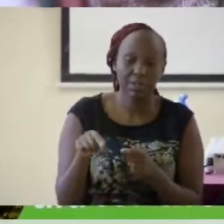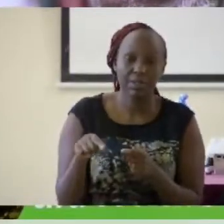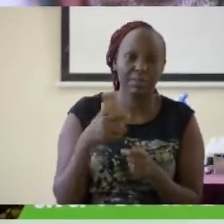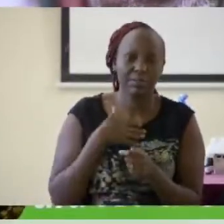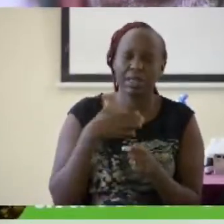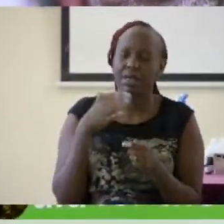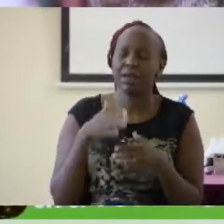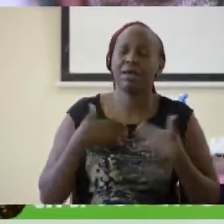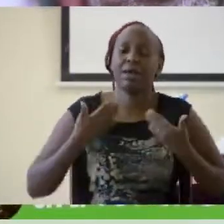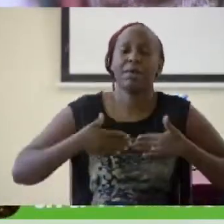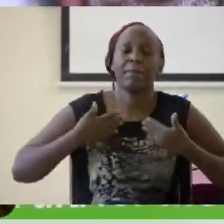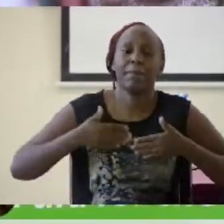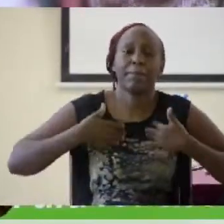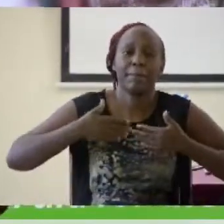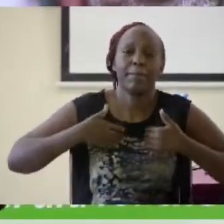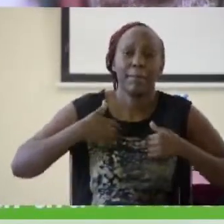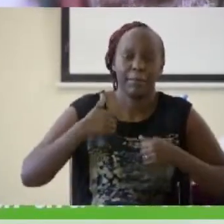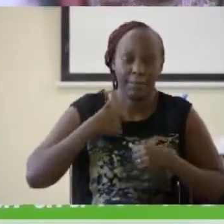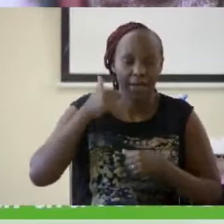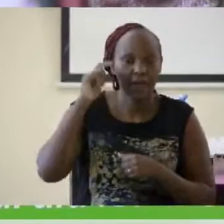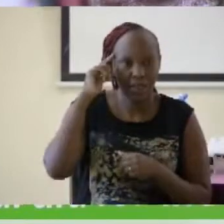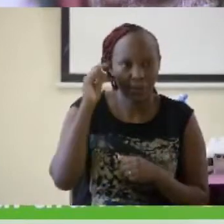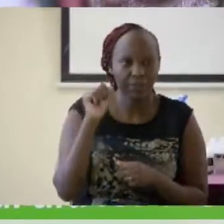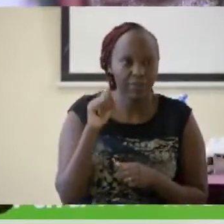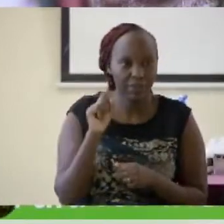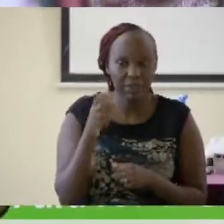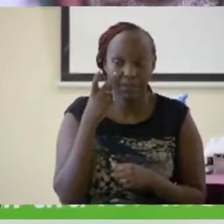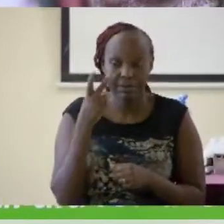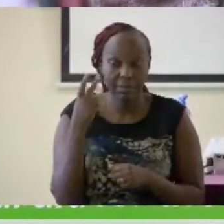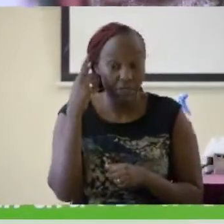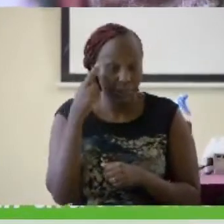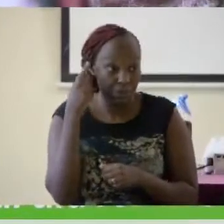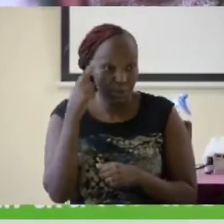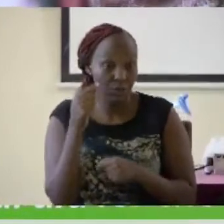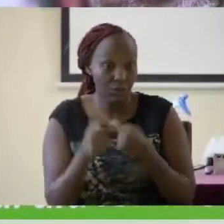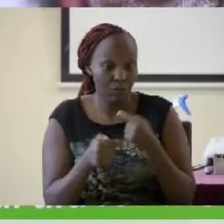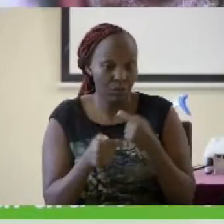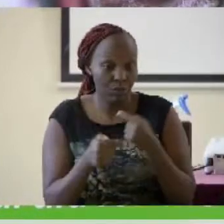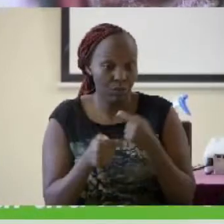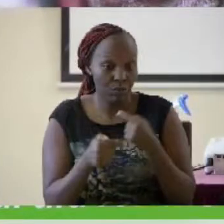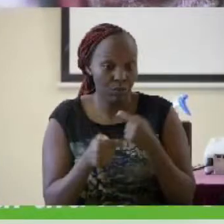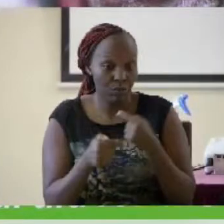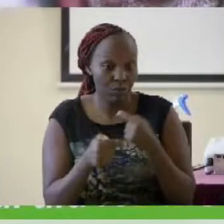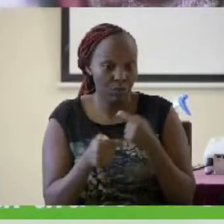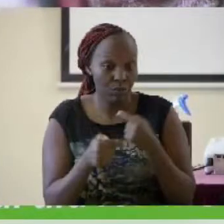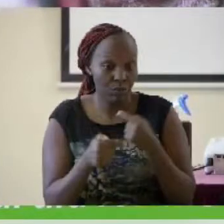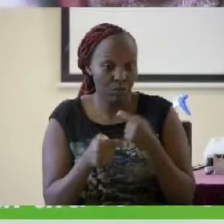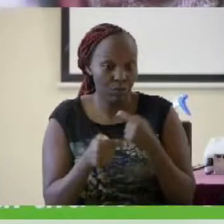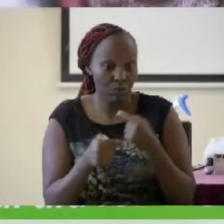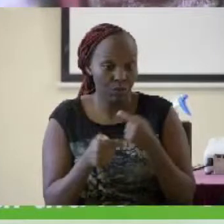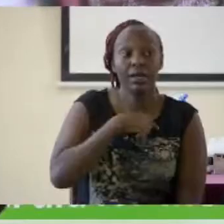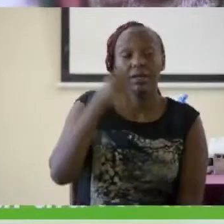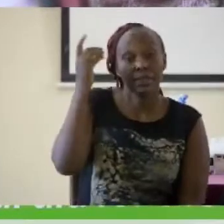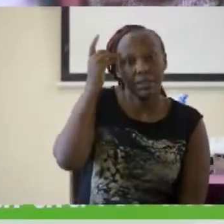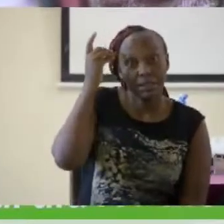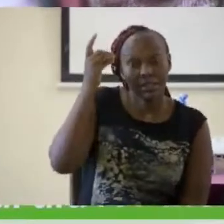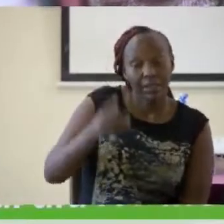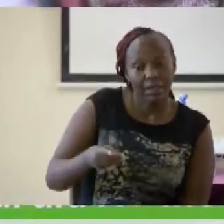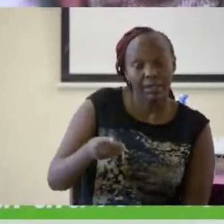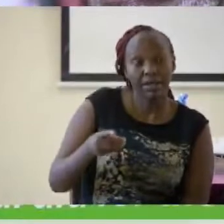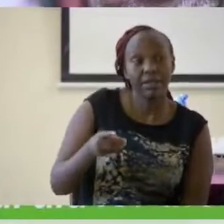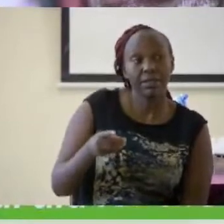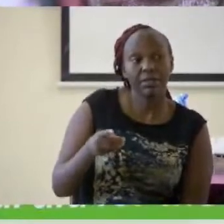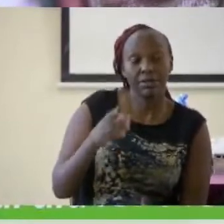ear. I thought now I'm getting the reason to convene this. We then decided the